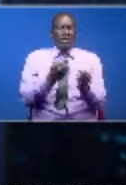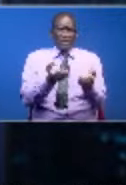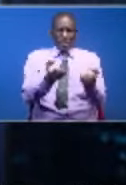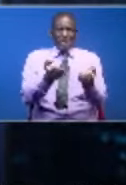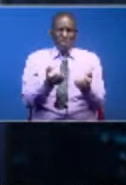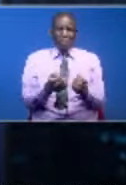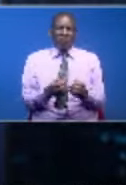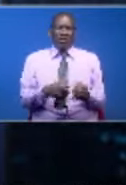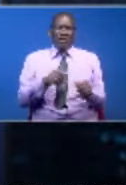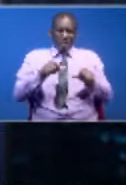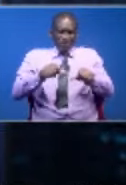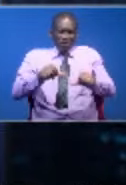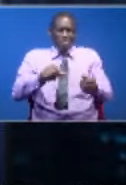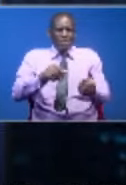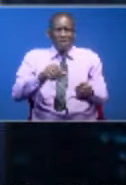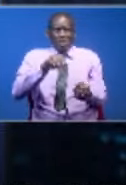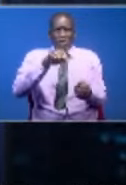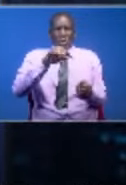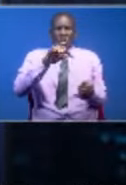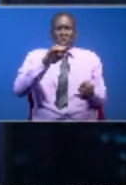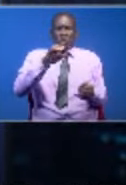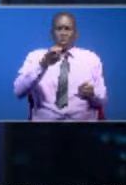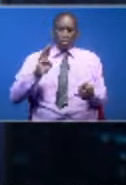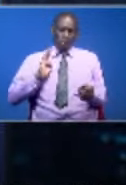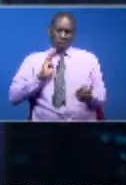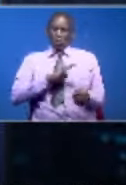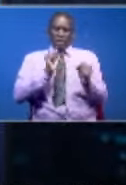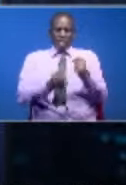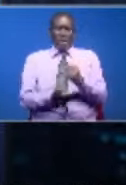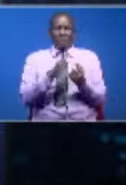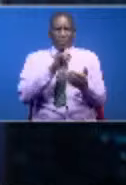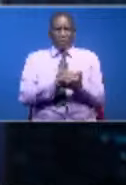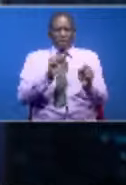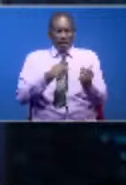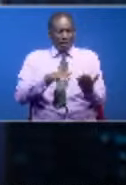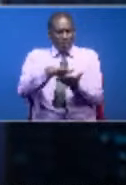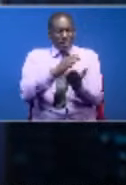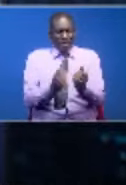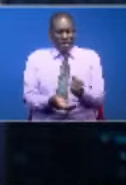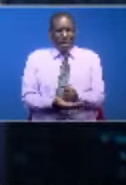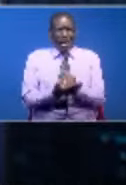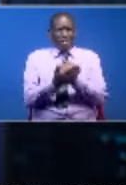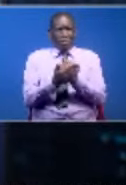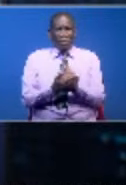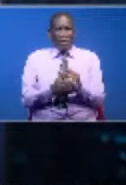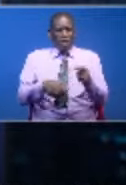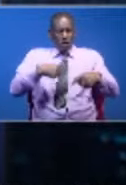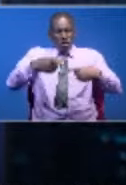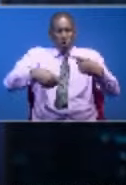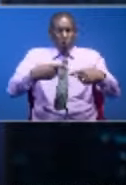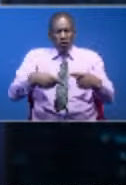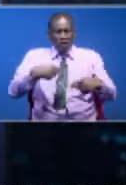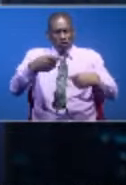the sustainability bonds. We can assist with that. So we can basically assist with the entire you know, process and cycle